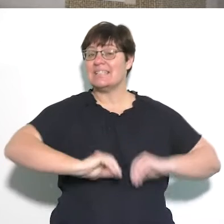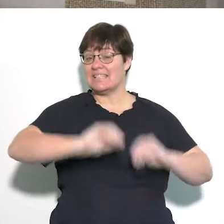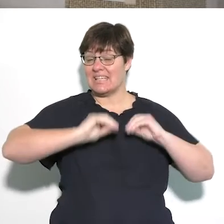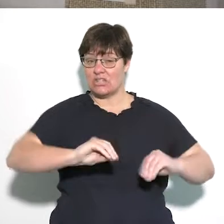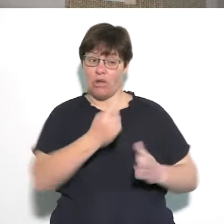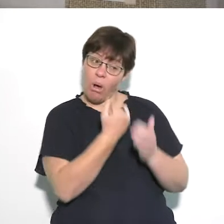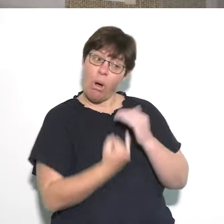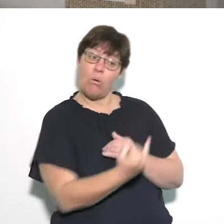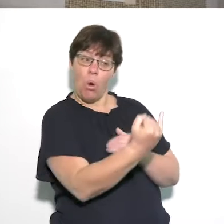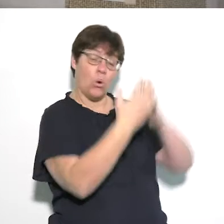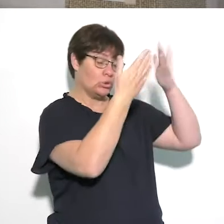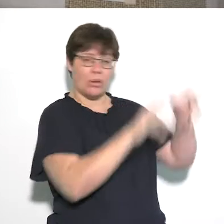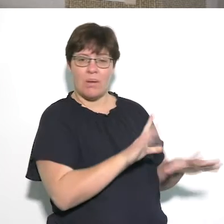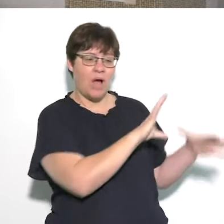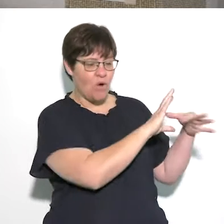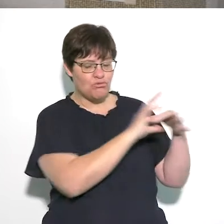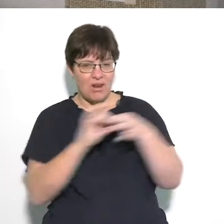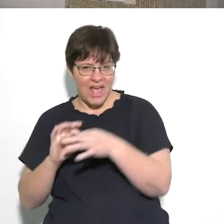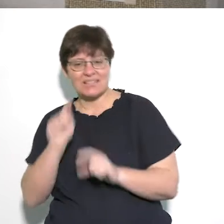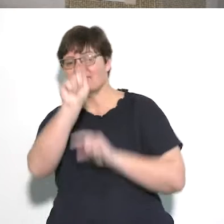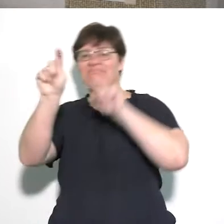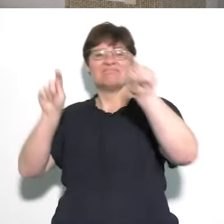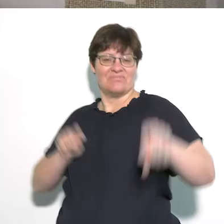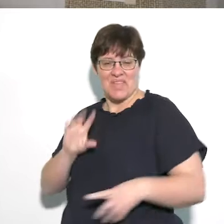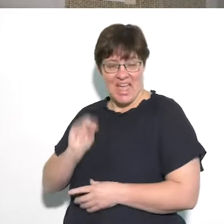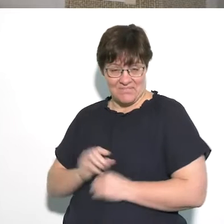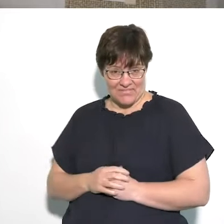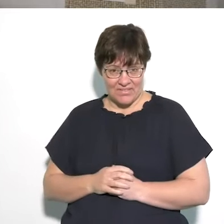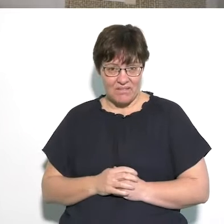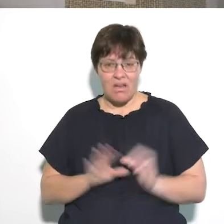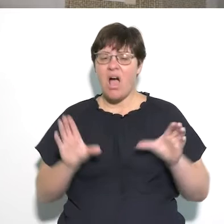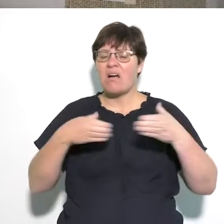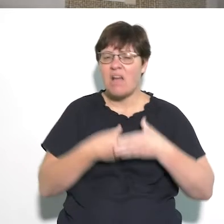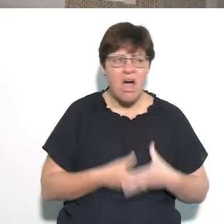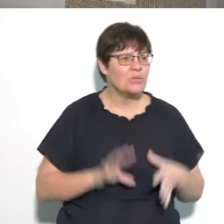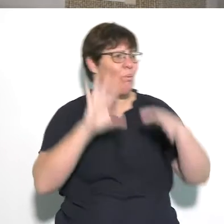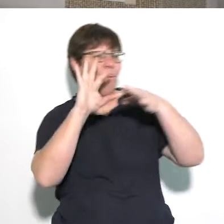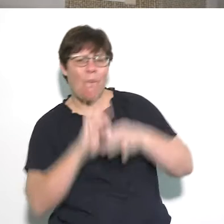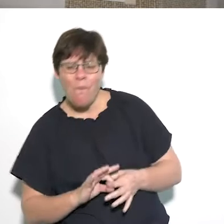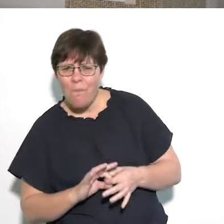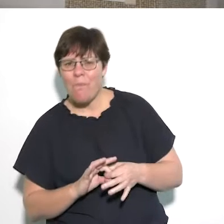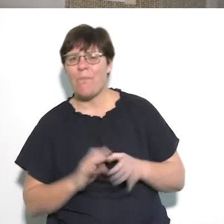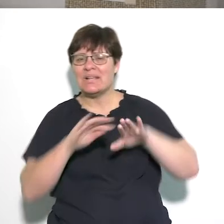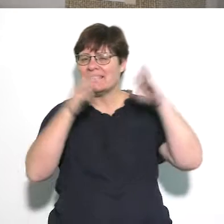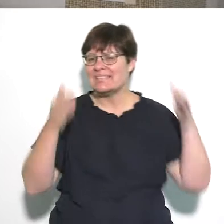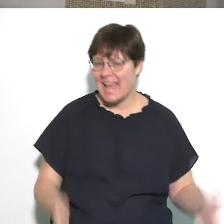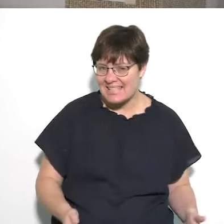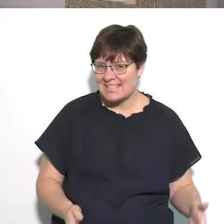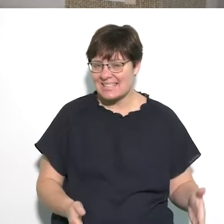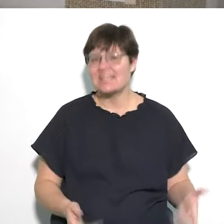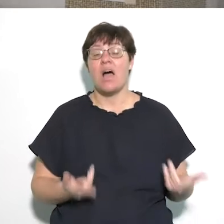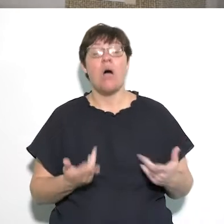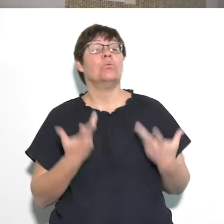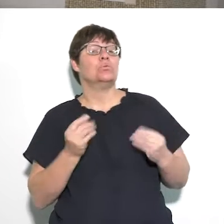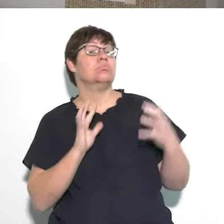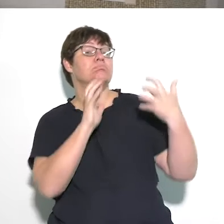teach shapes in isolation. We have to relate them to all the objects around them, in their classrooms, at home, on their desks.